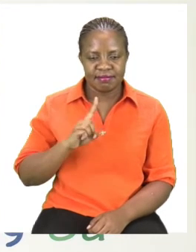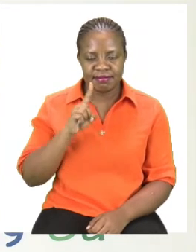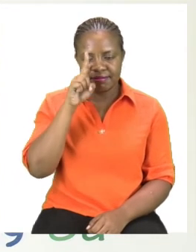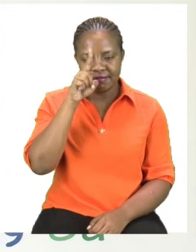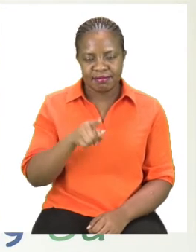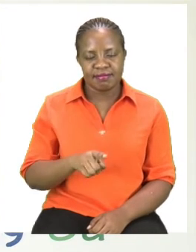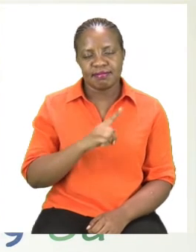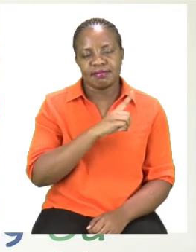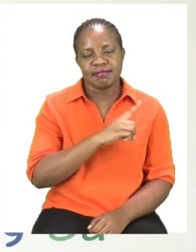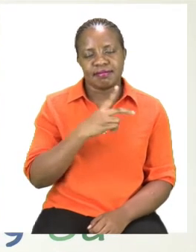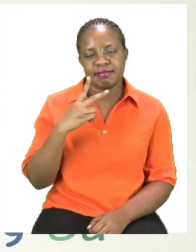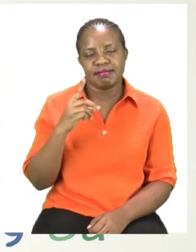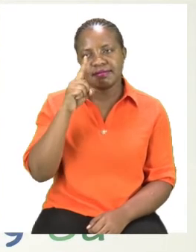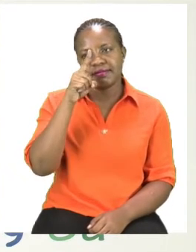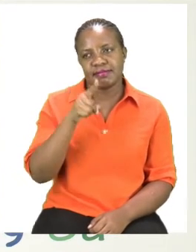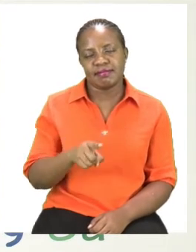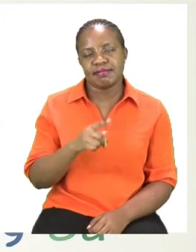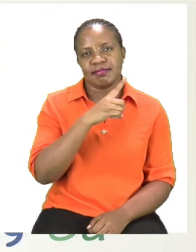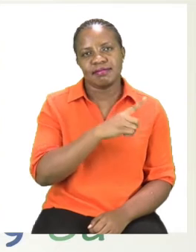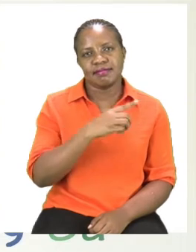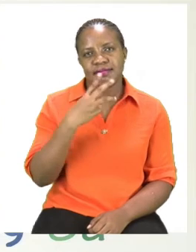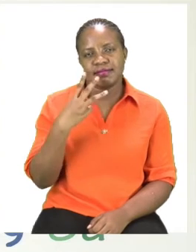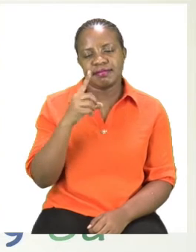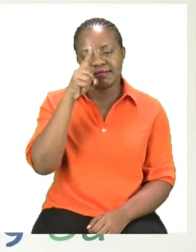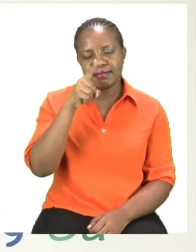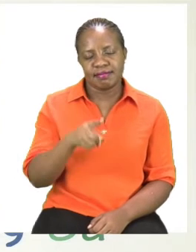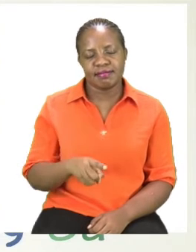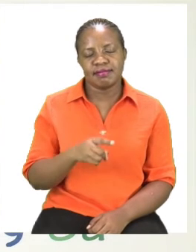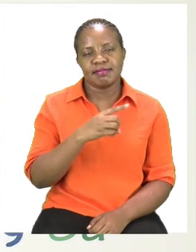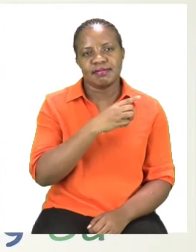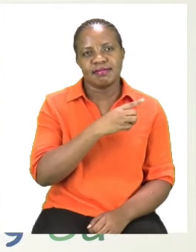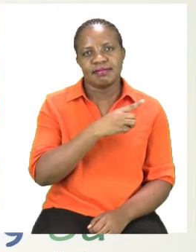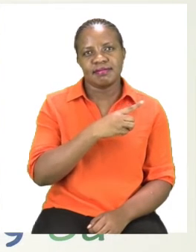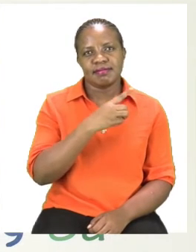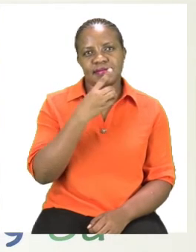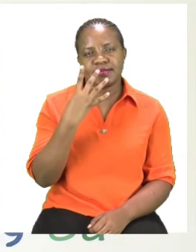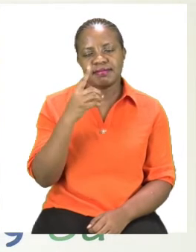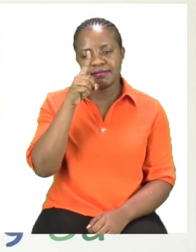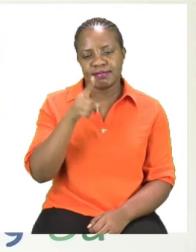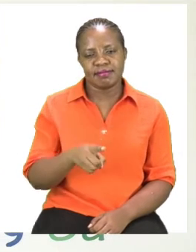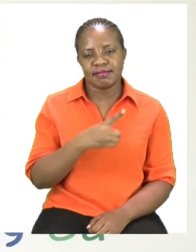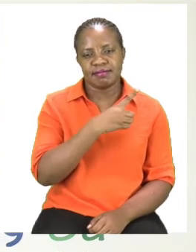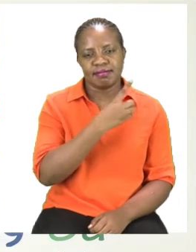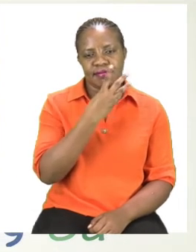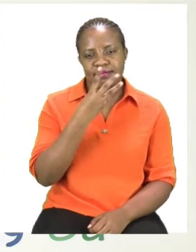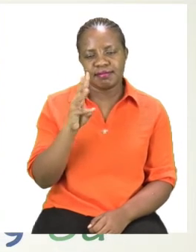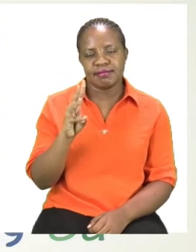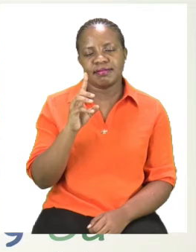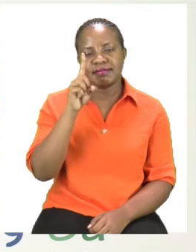12, 13, 14, 15,